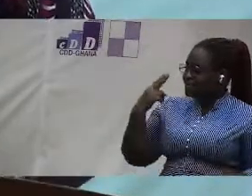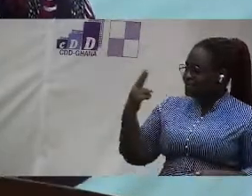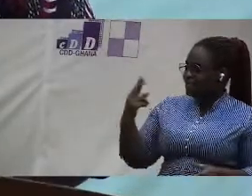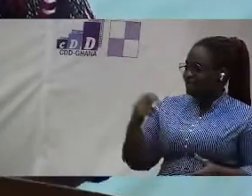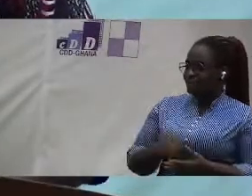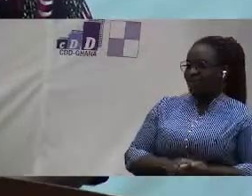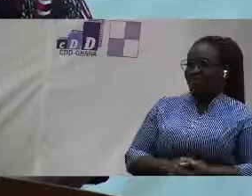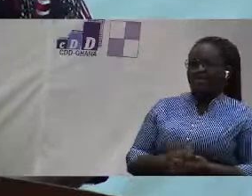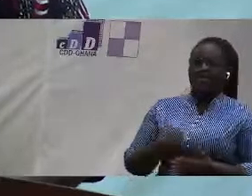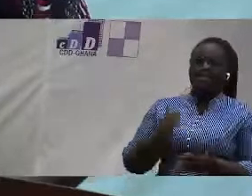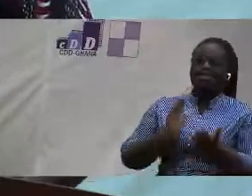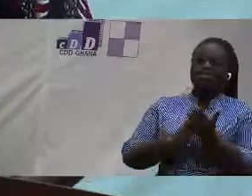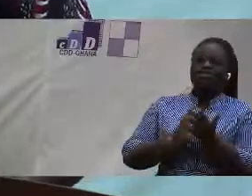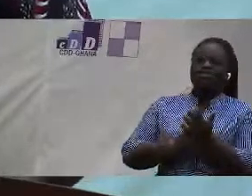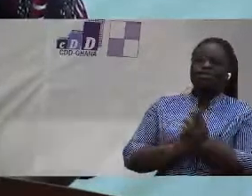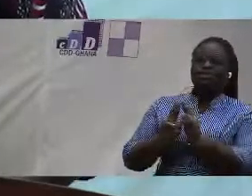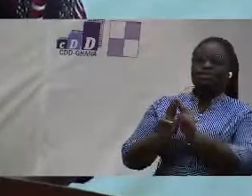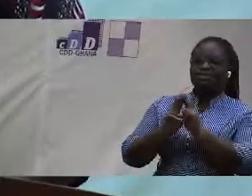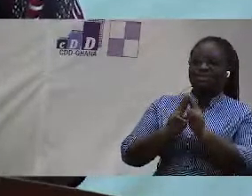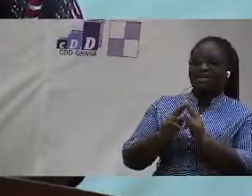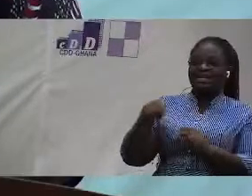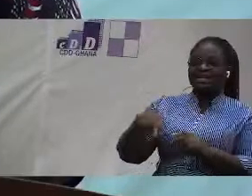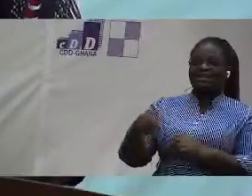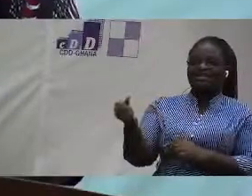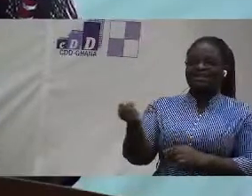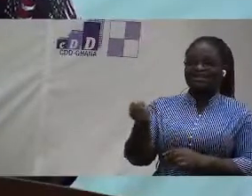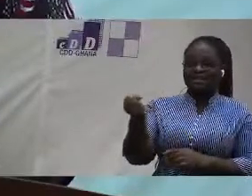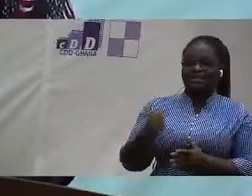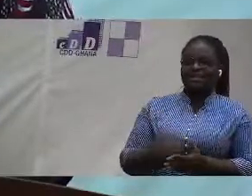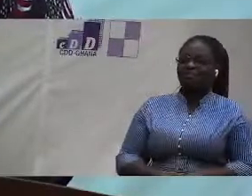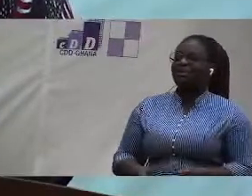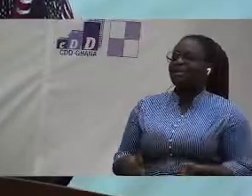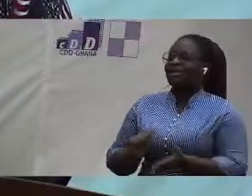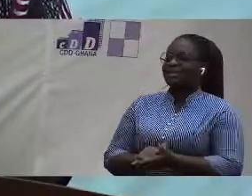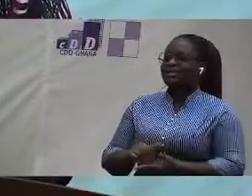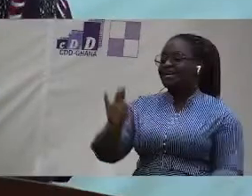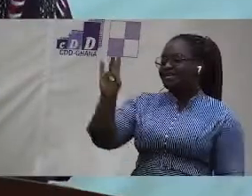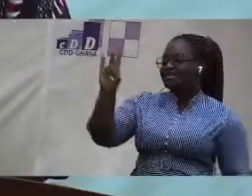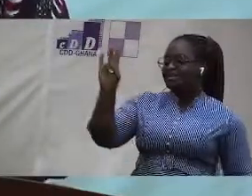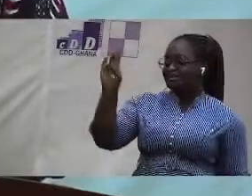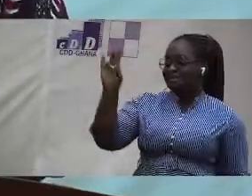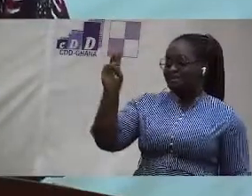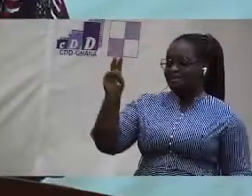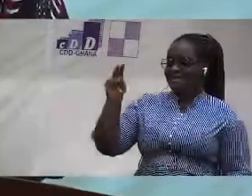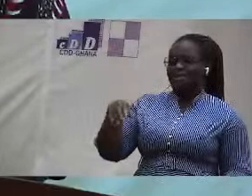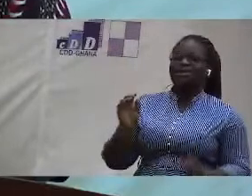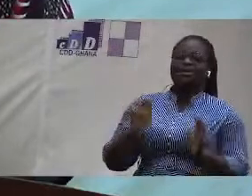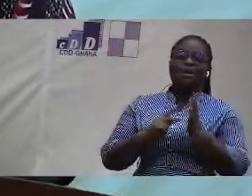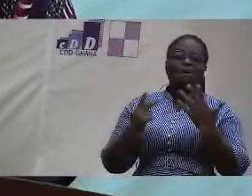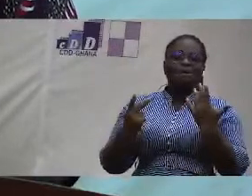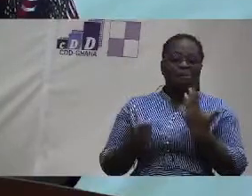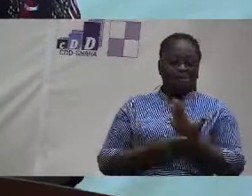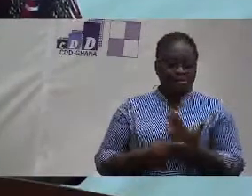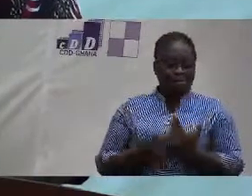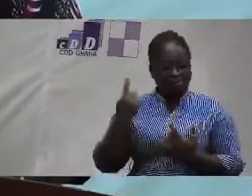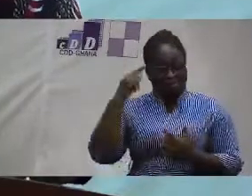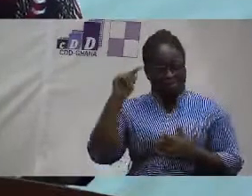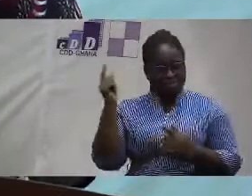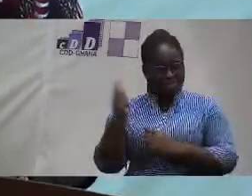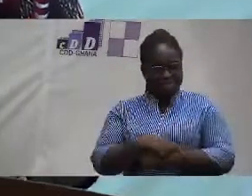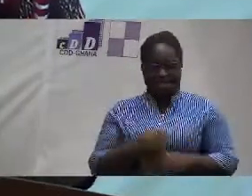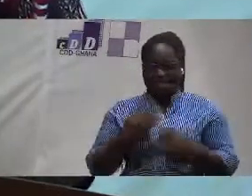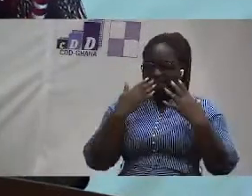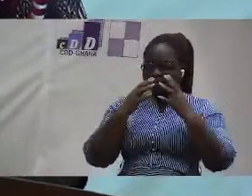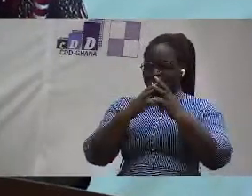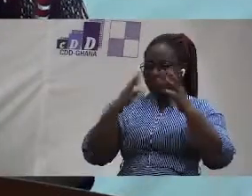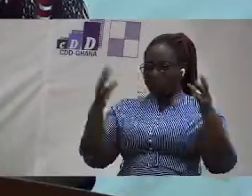Schools Reunion this Saturday. And that's how we wrap up the 17th Kronti and Akwamu lecture for today. Thank you so